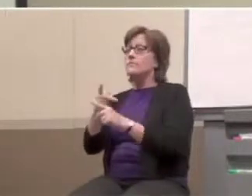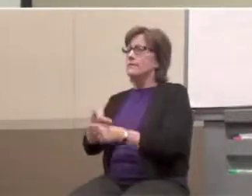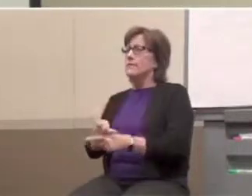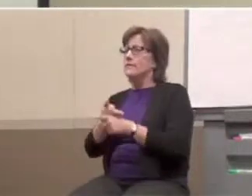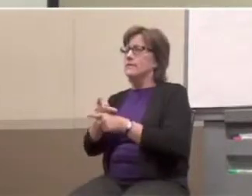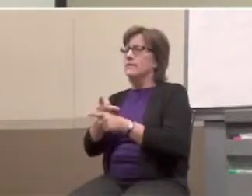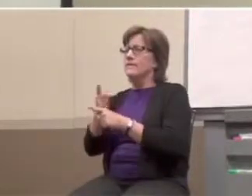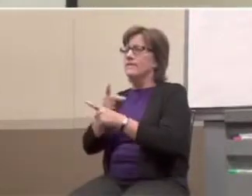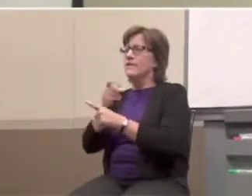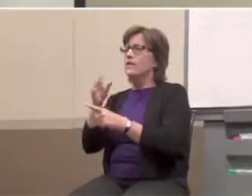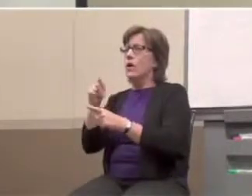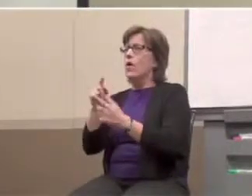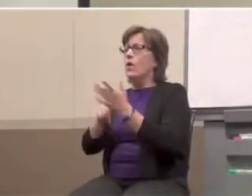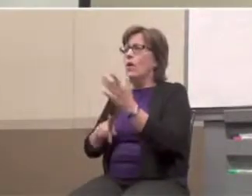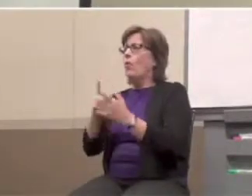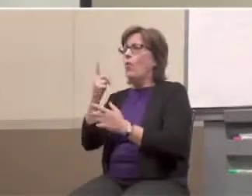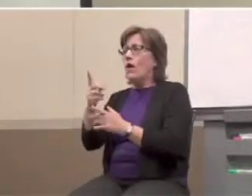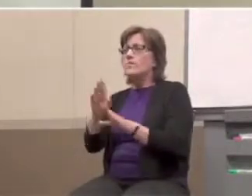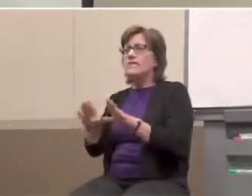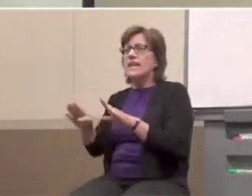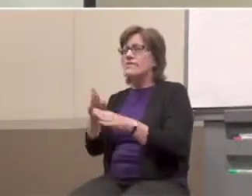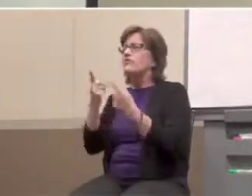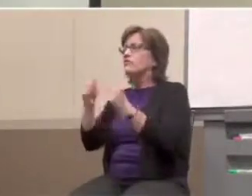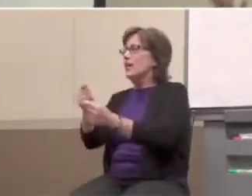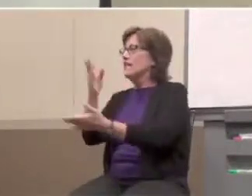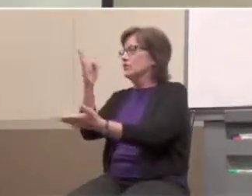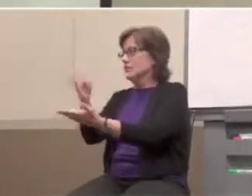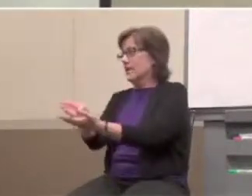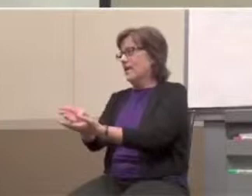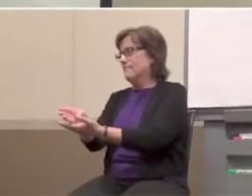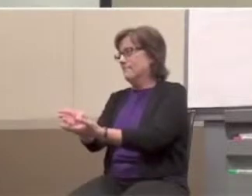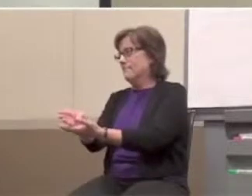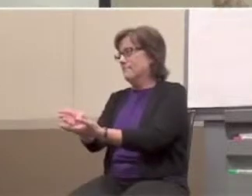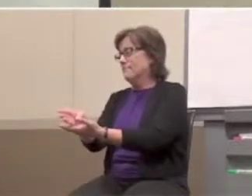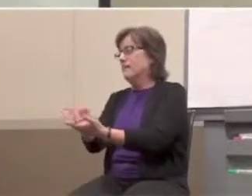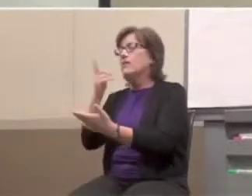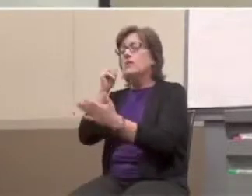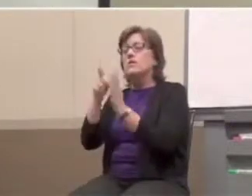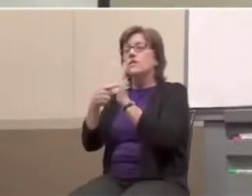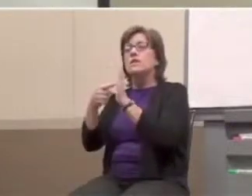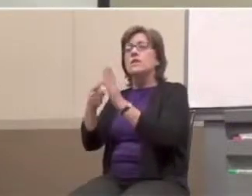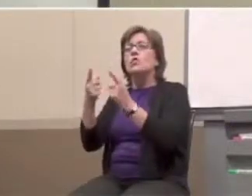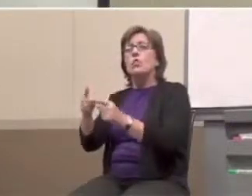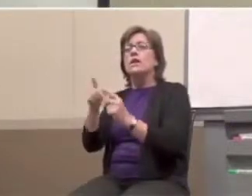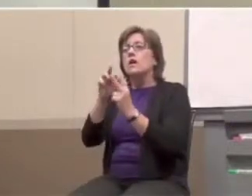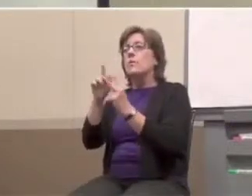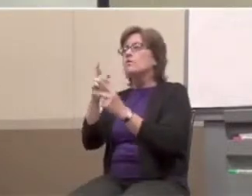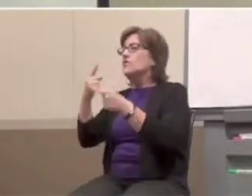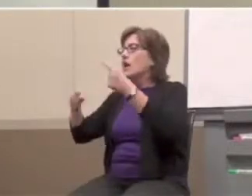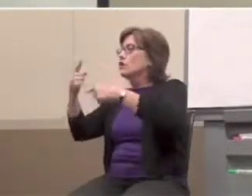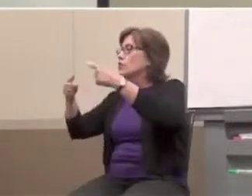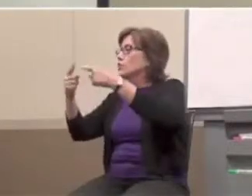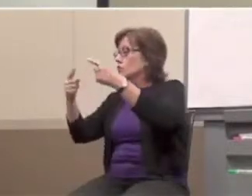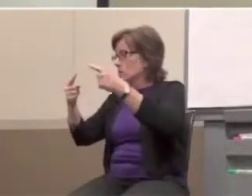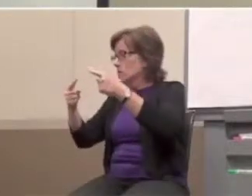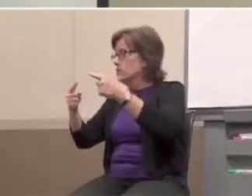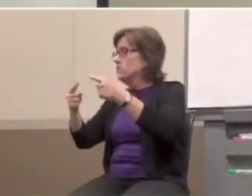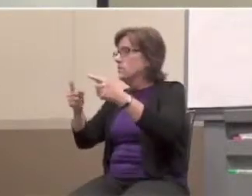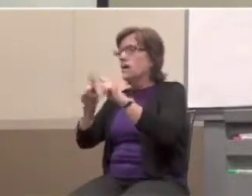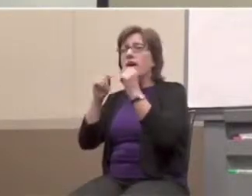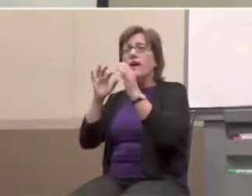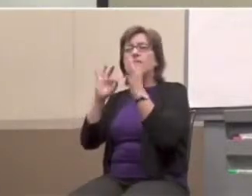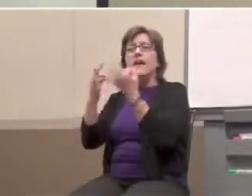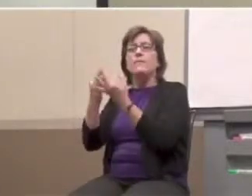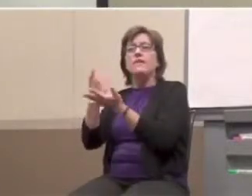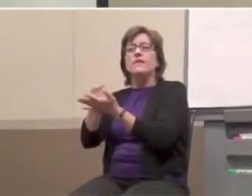what the one behavior is that you're trying to extinguish. So for instance, when couples argue, a family therapist would say, okay,